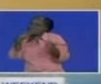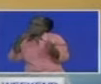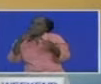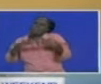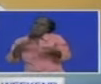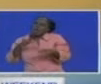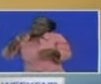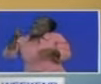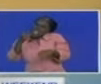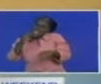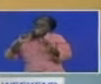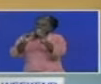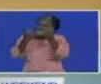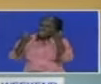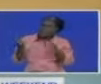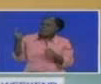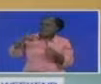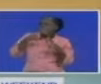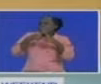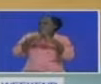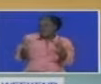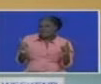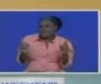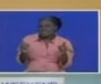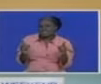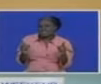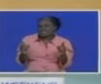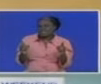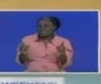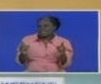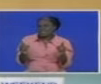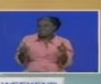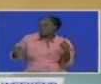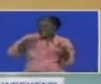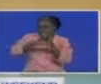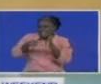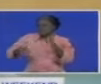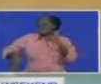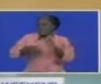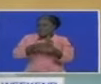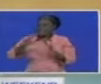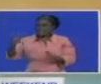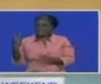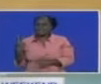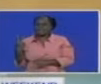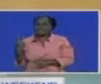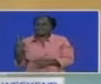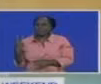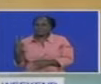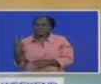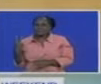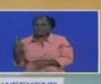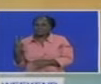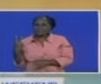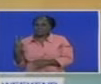oh, Kenya is safe, you come, but you then know, when they do? Yes, they flash you out, you know. Secondly,